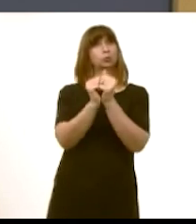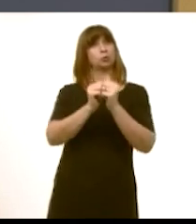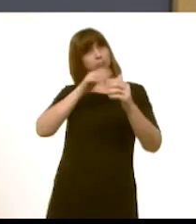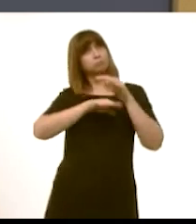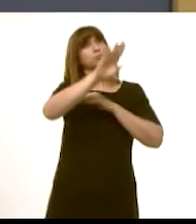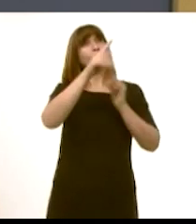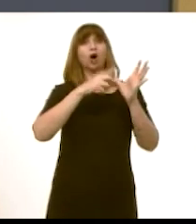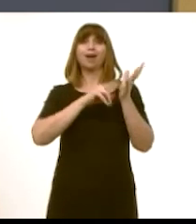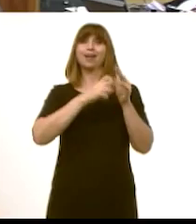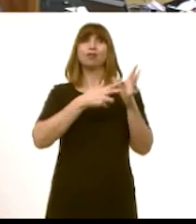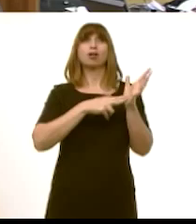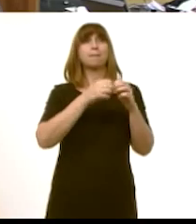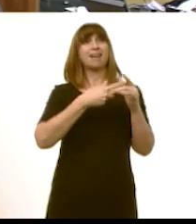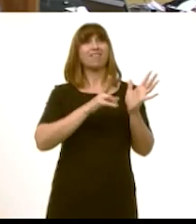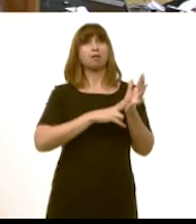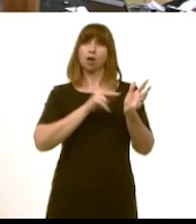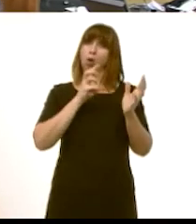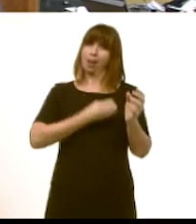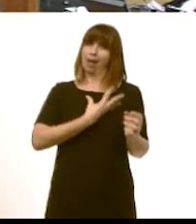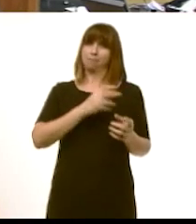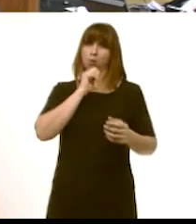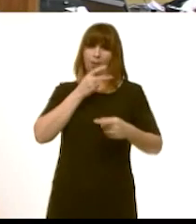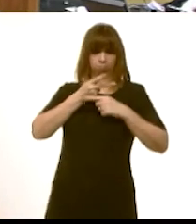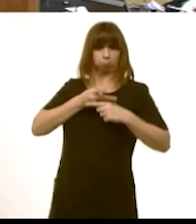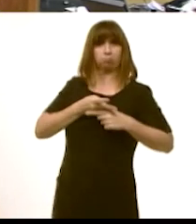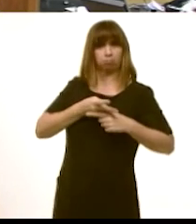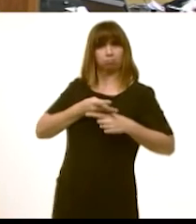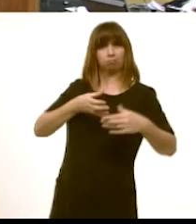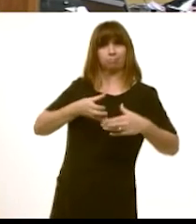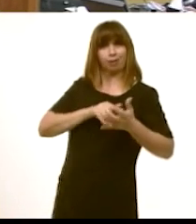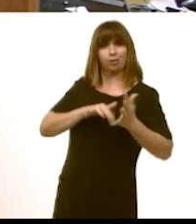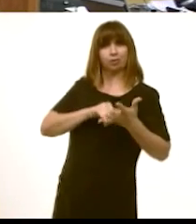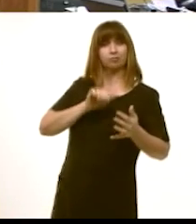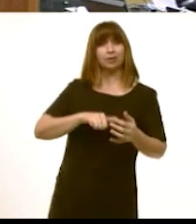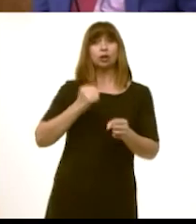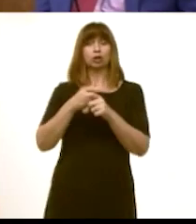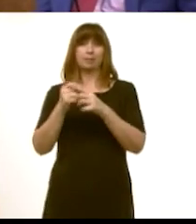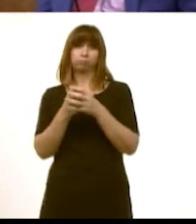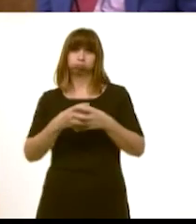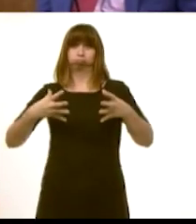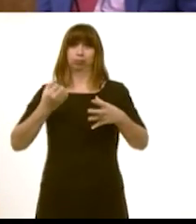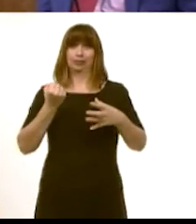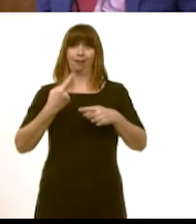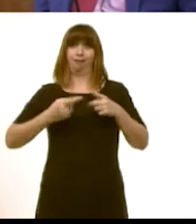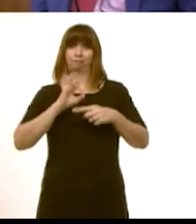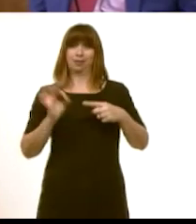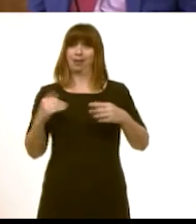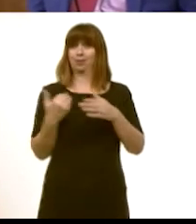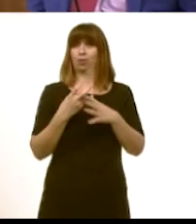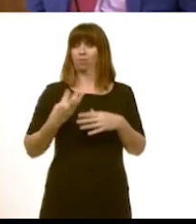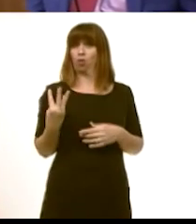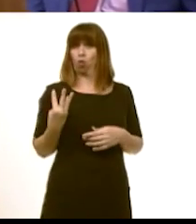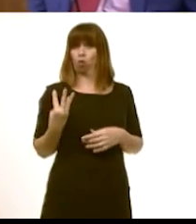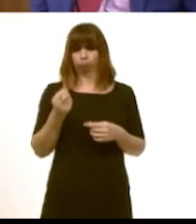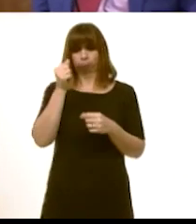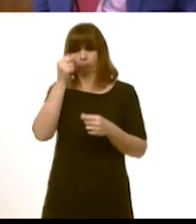be safe in Labour's hands? Absolutely. GP numbers in Wales have increased by 10.5% since 2004. We know the